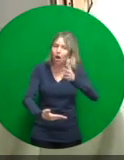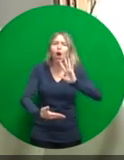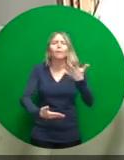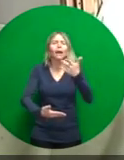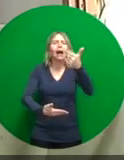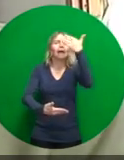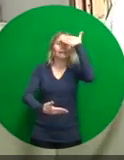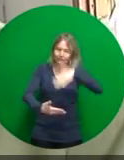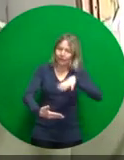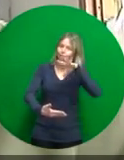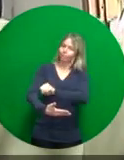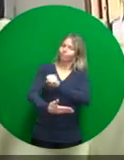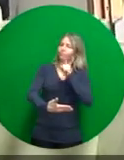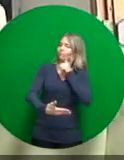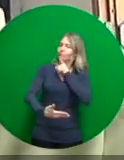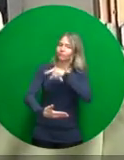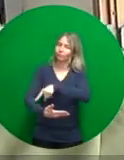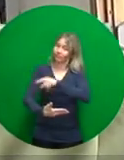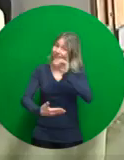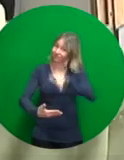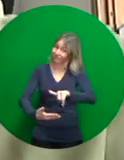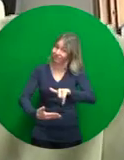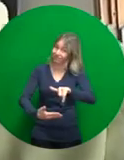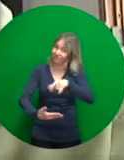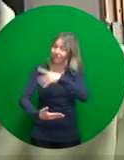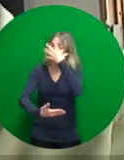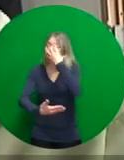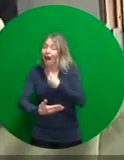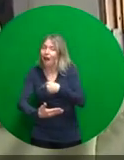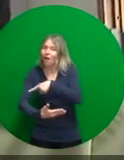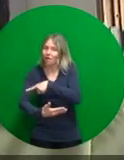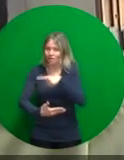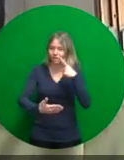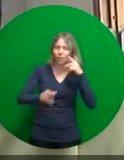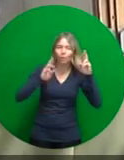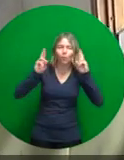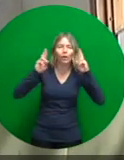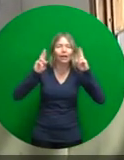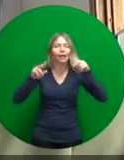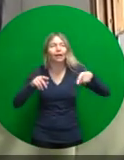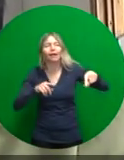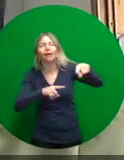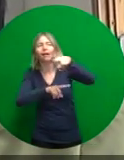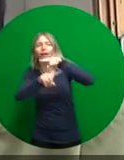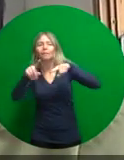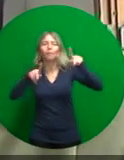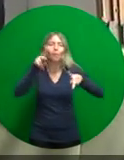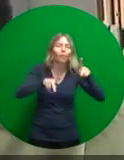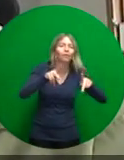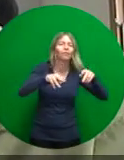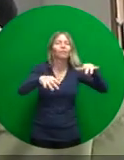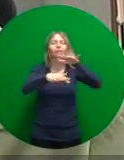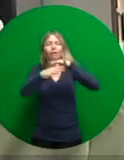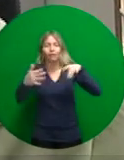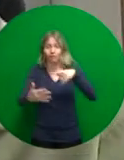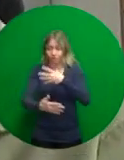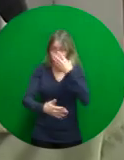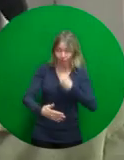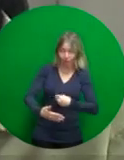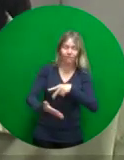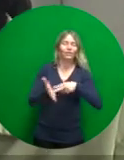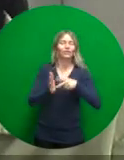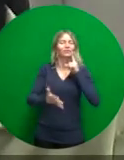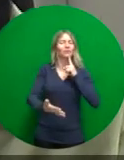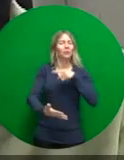child is deaf or hearing. The only way you'll find out is by noticing